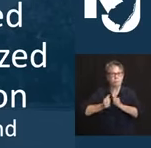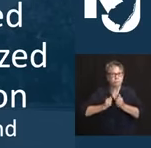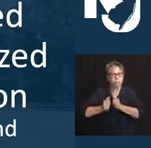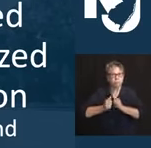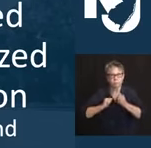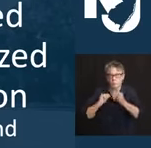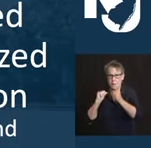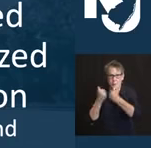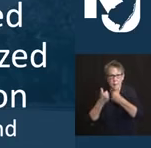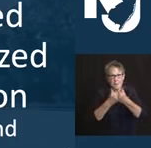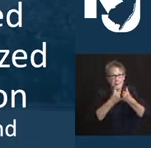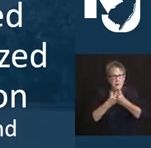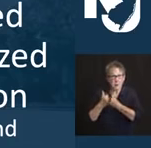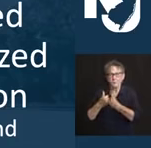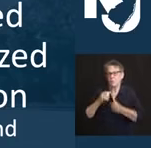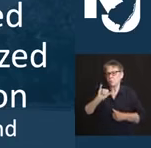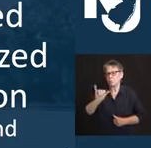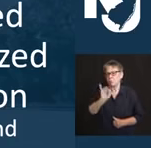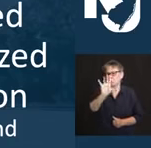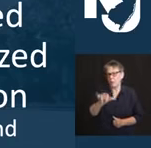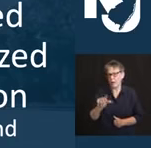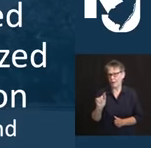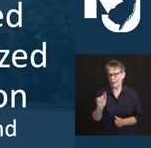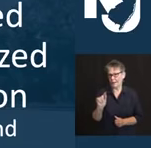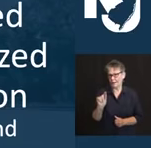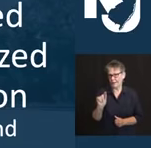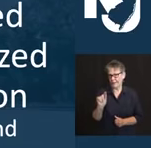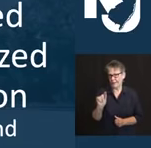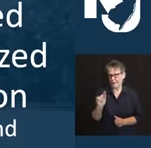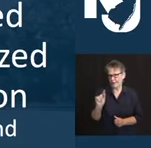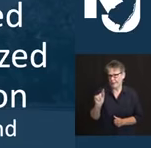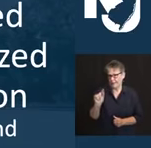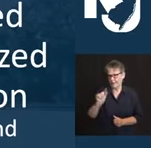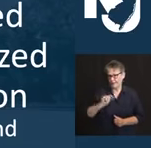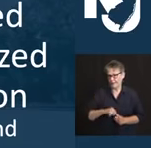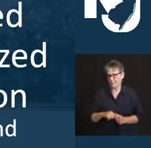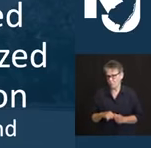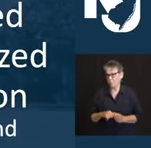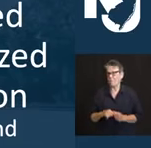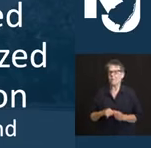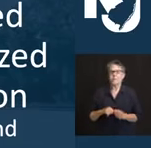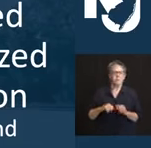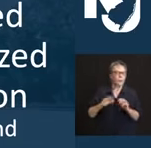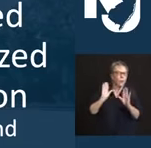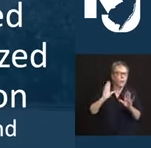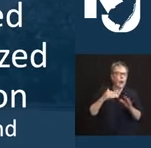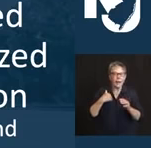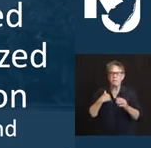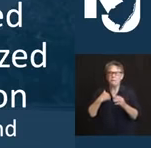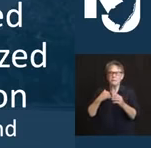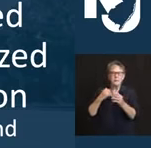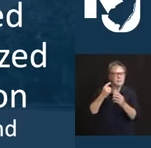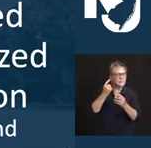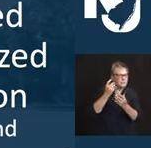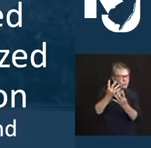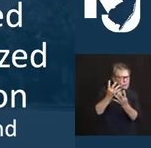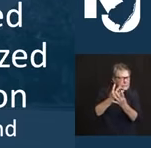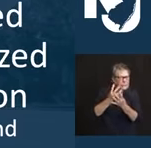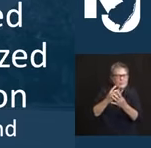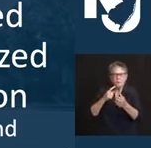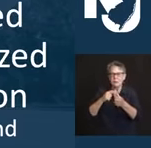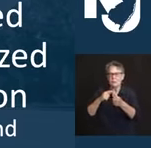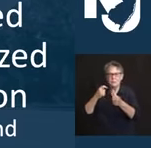protocols, including screenings for athletes, coaches, and staff, limited equipment sharing, and strong requirements